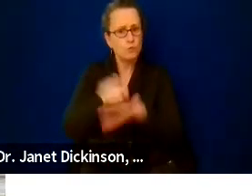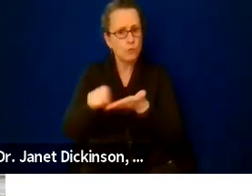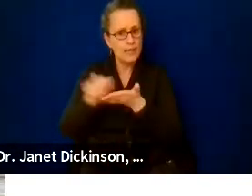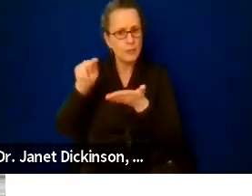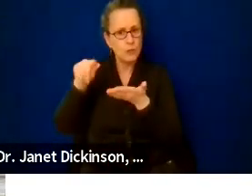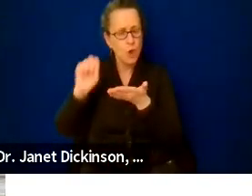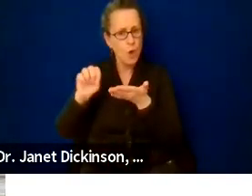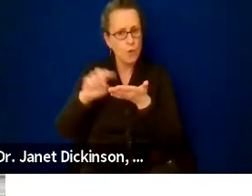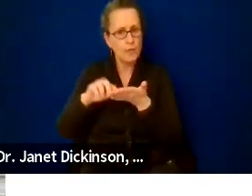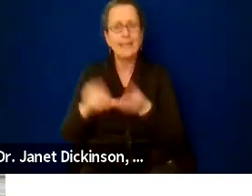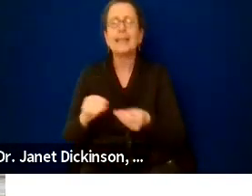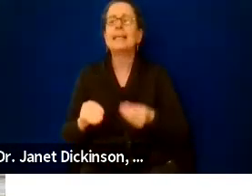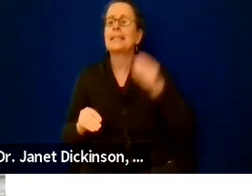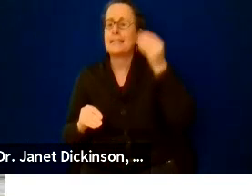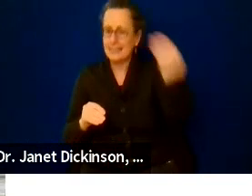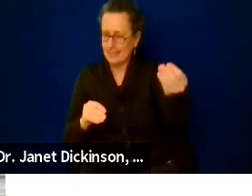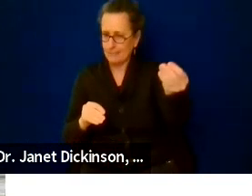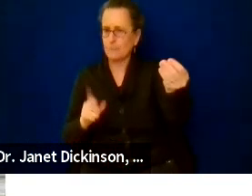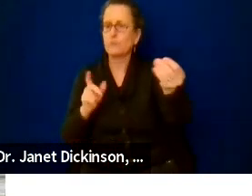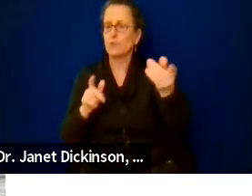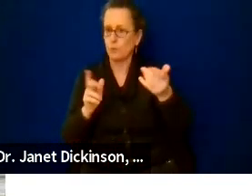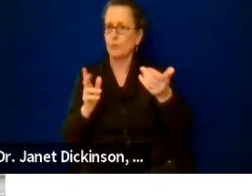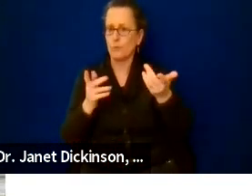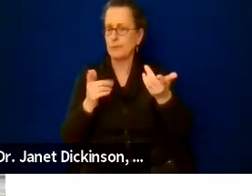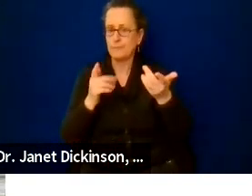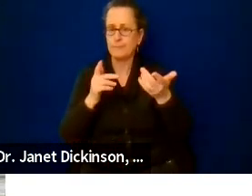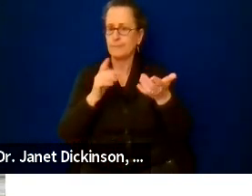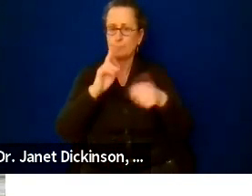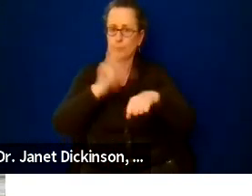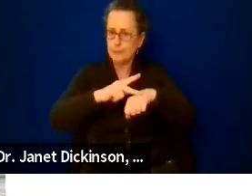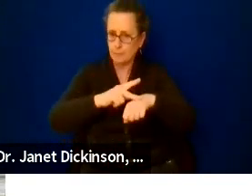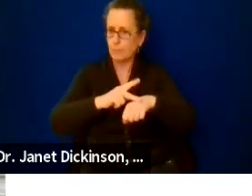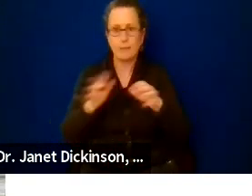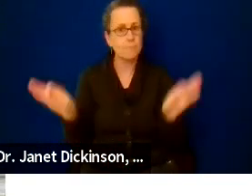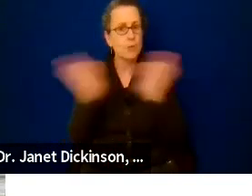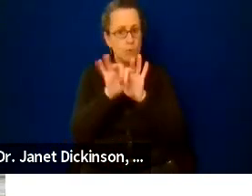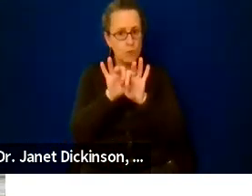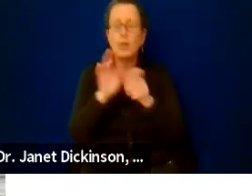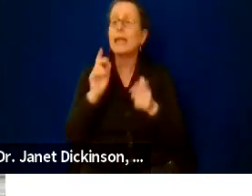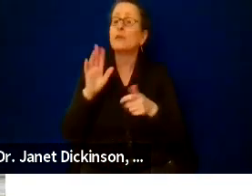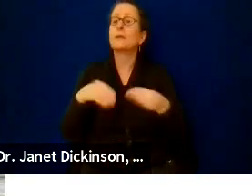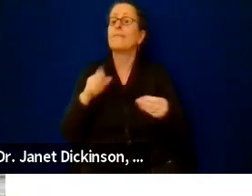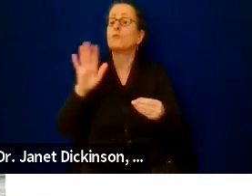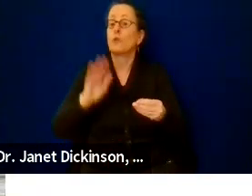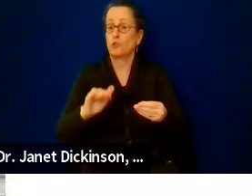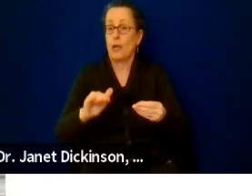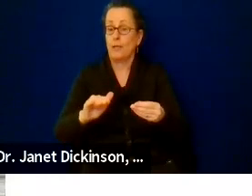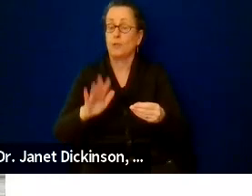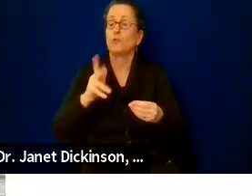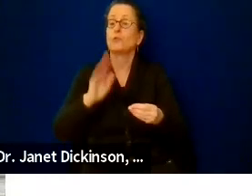last minute change, which we know life happens and sometimes parents have to get somebody to pick up at the last